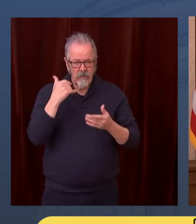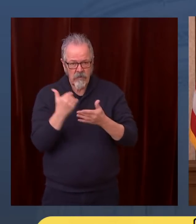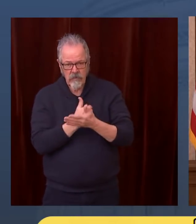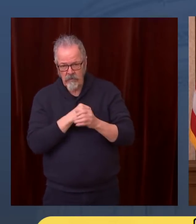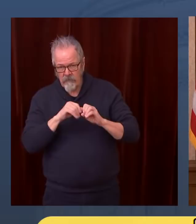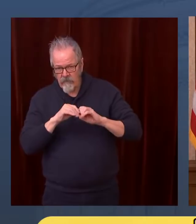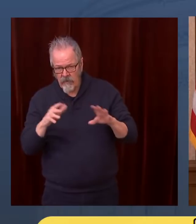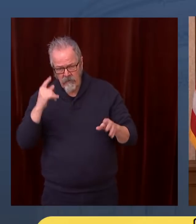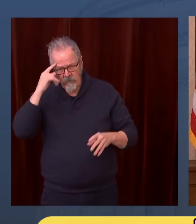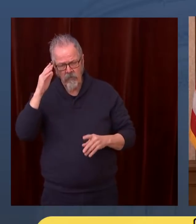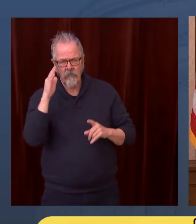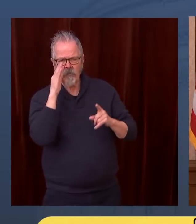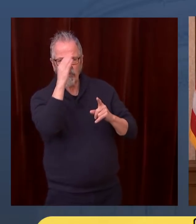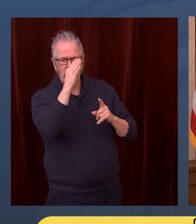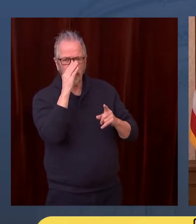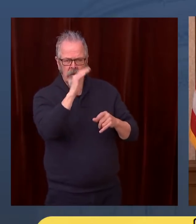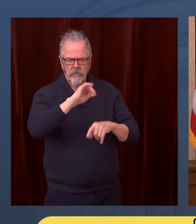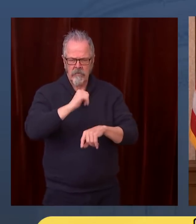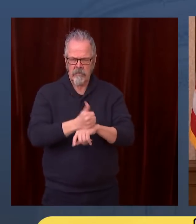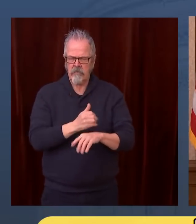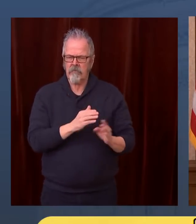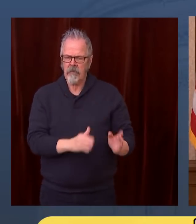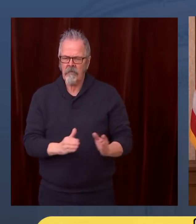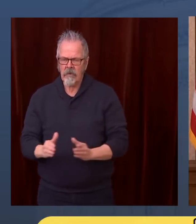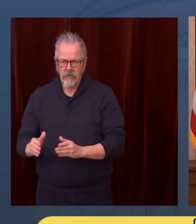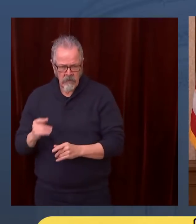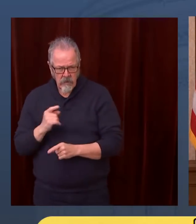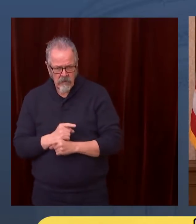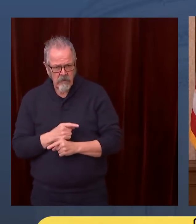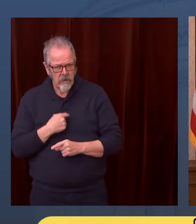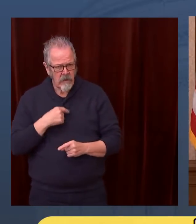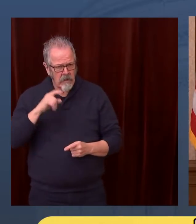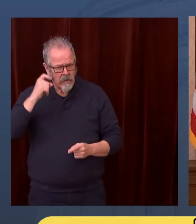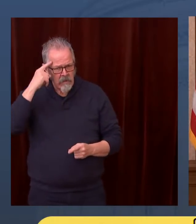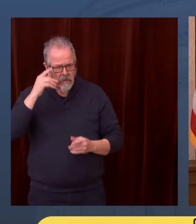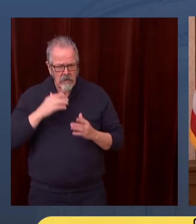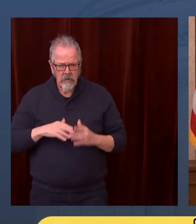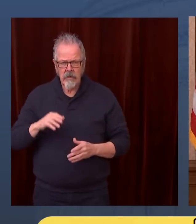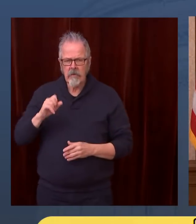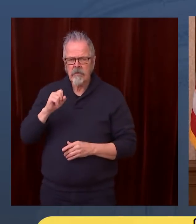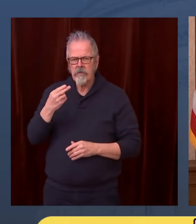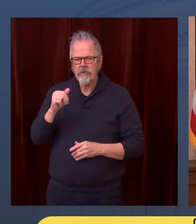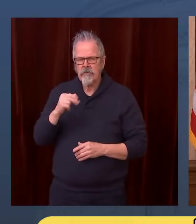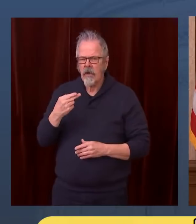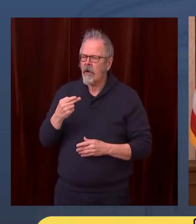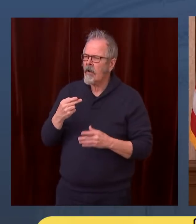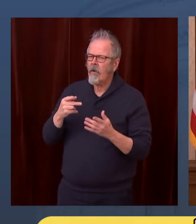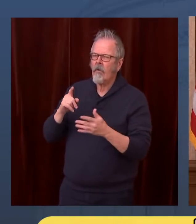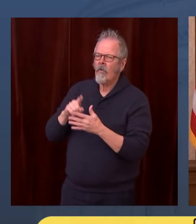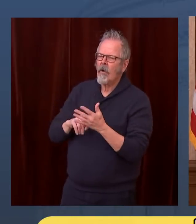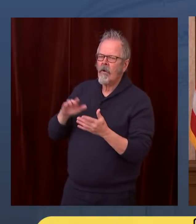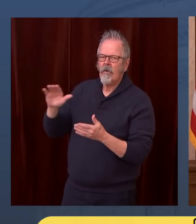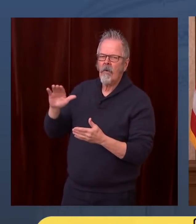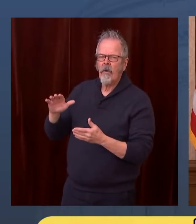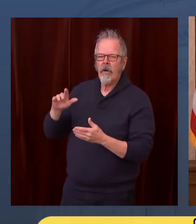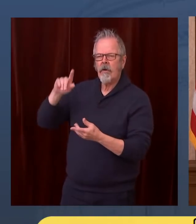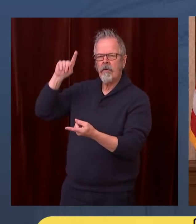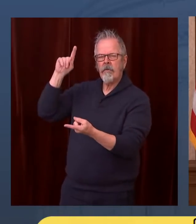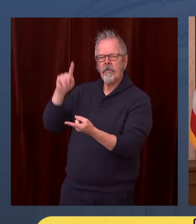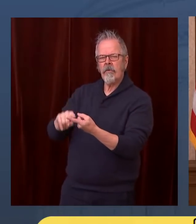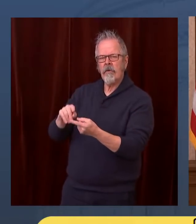future mandates. So either for the governor or Dr. Shaw, what does our endemic plan look like?